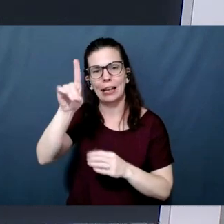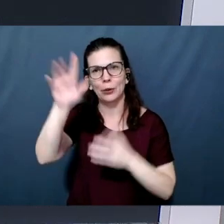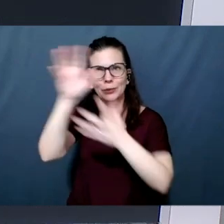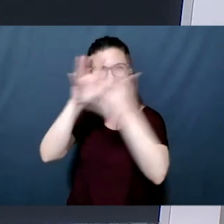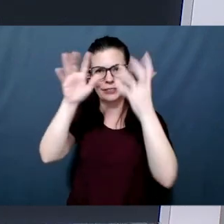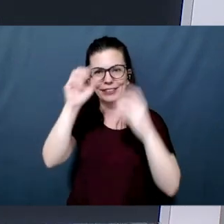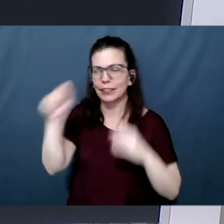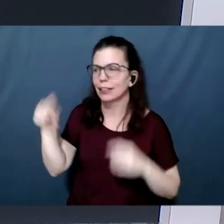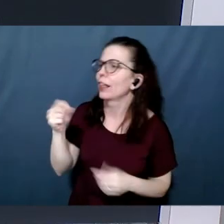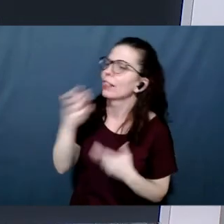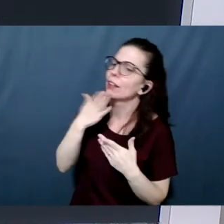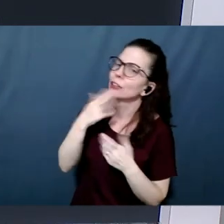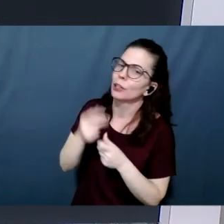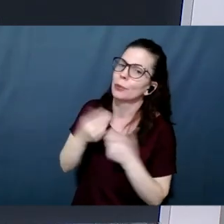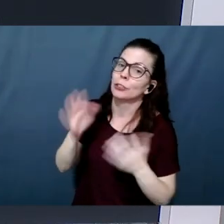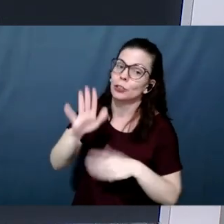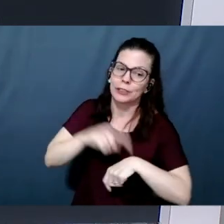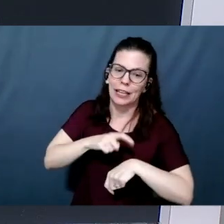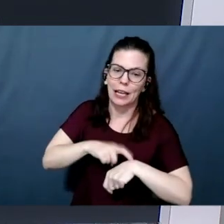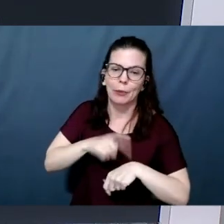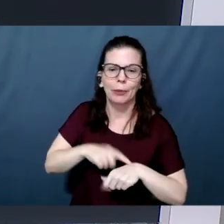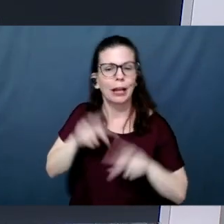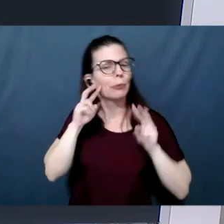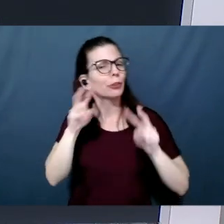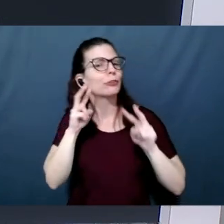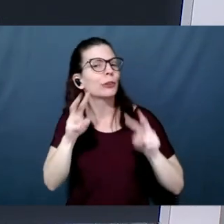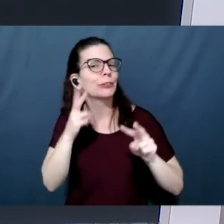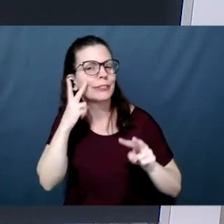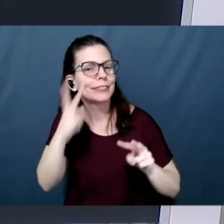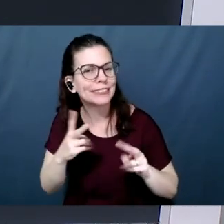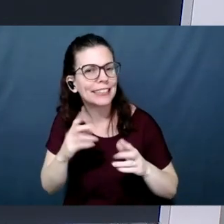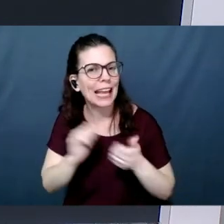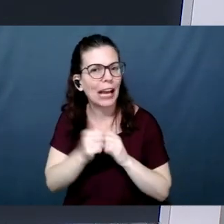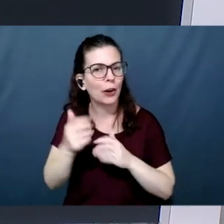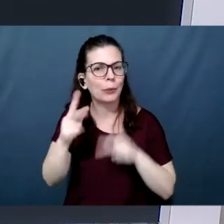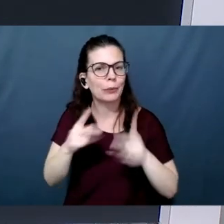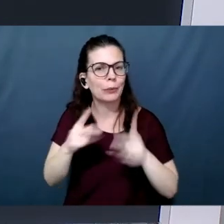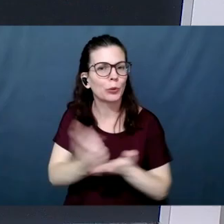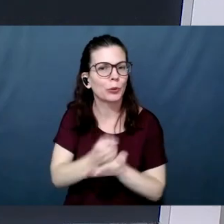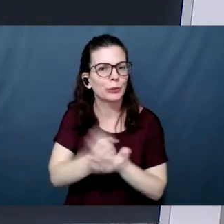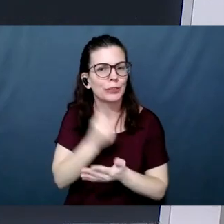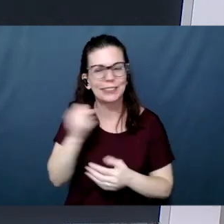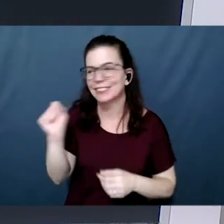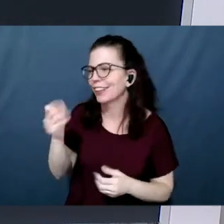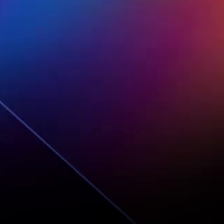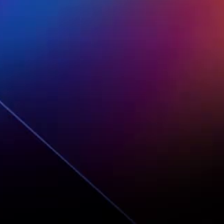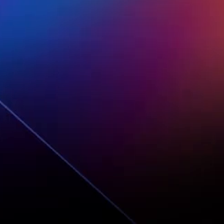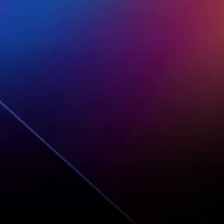and I'm looking forward to seeing how people utilize this. Thank you so much. Thank you. All right.